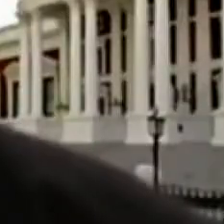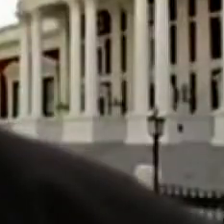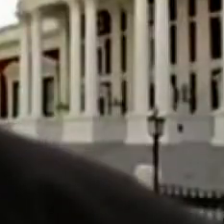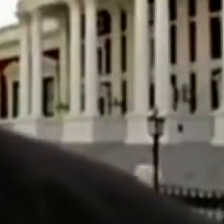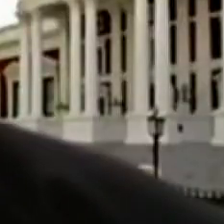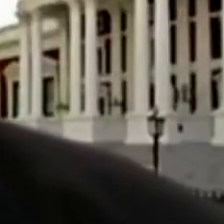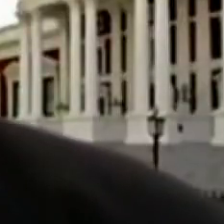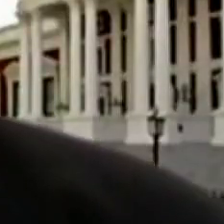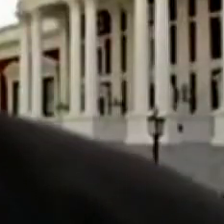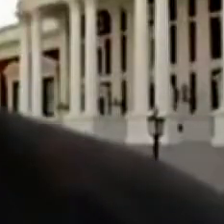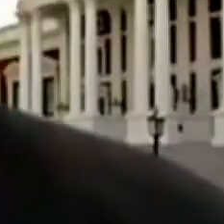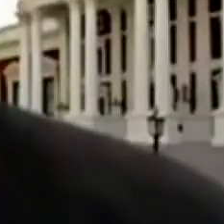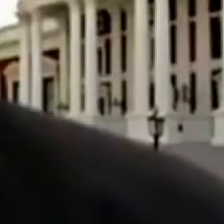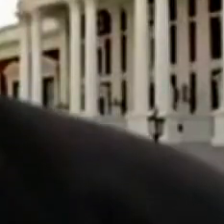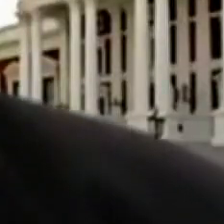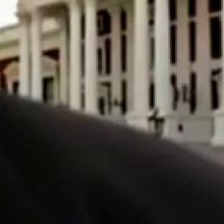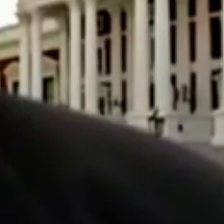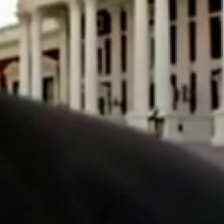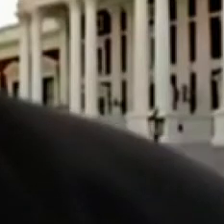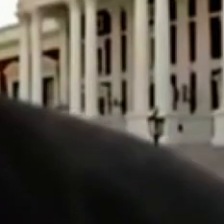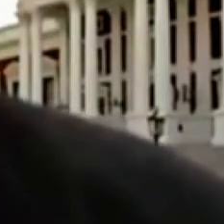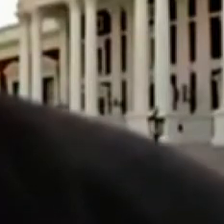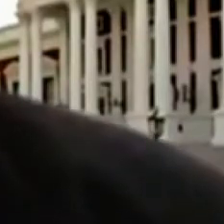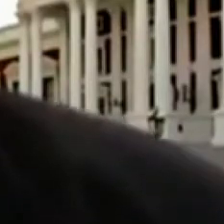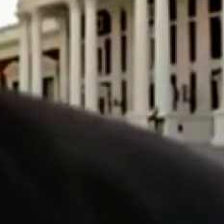Thank you very much, Dosi.